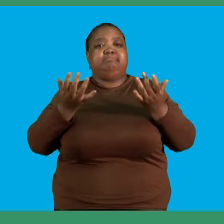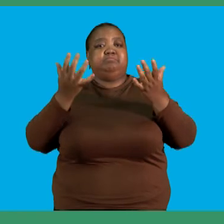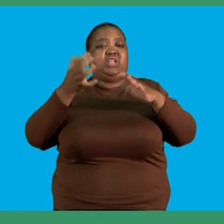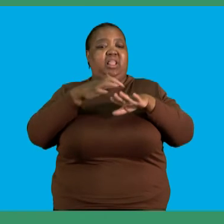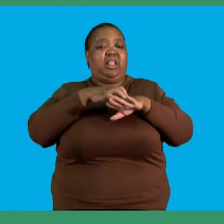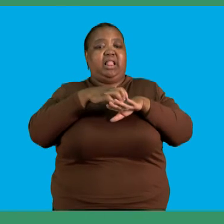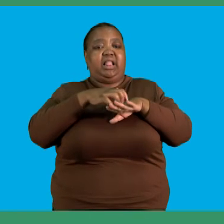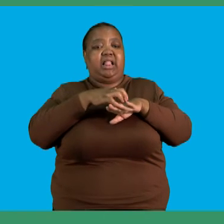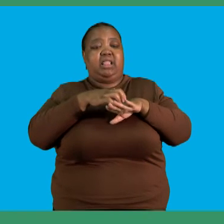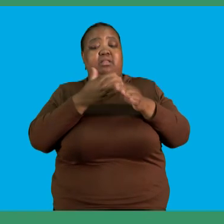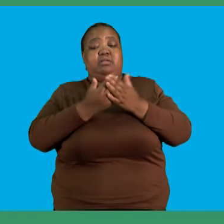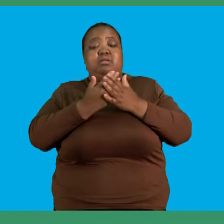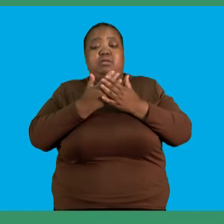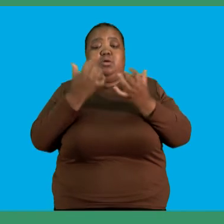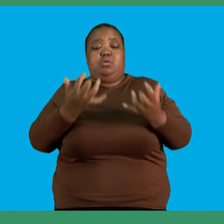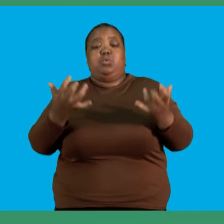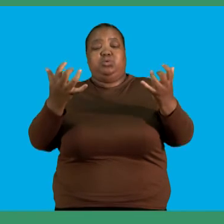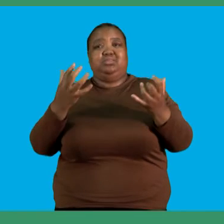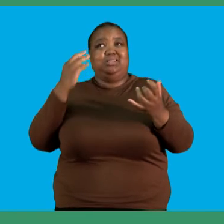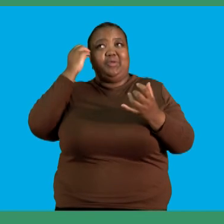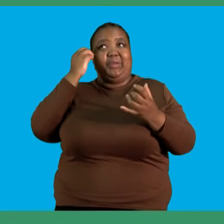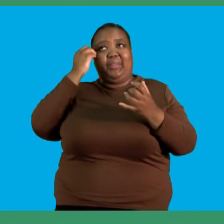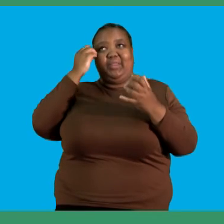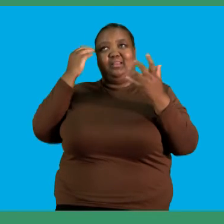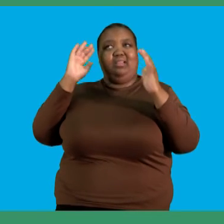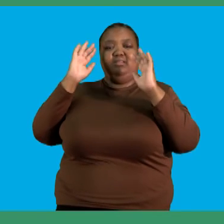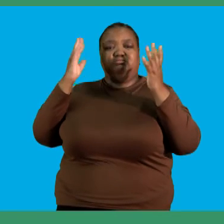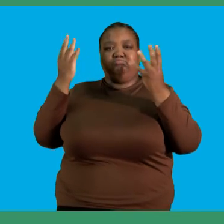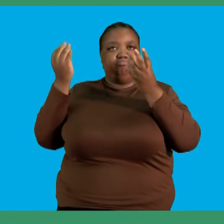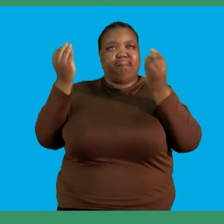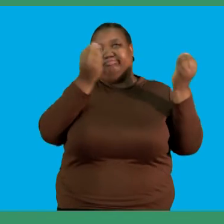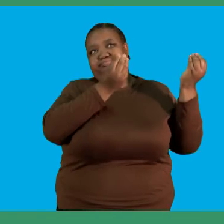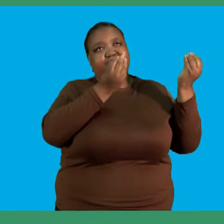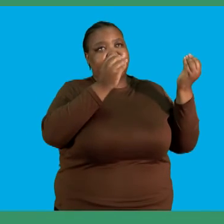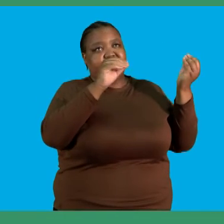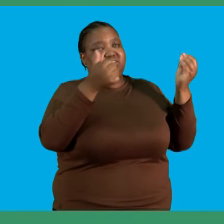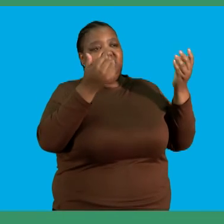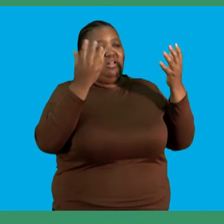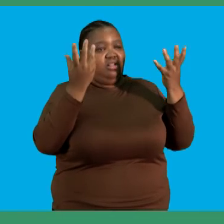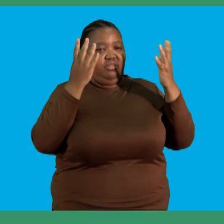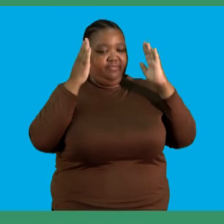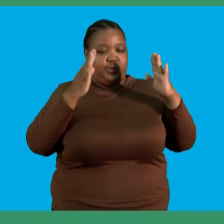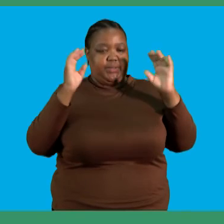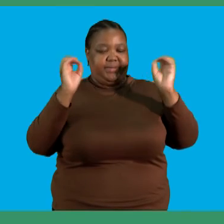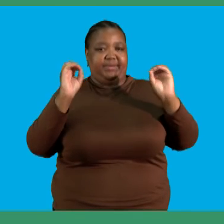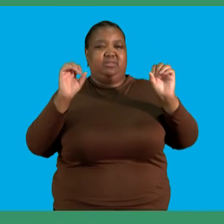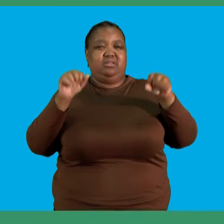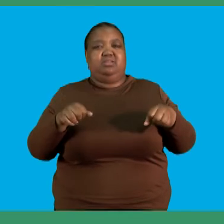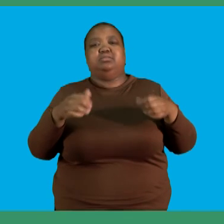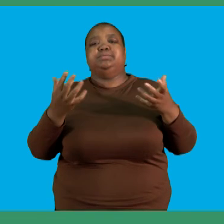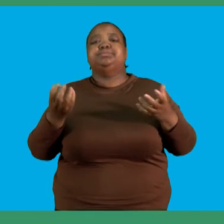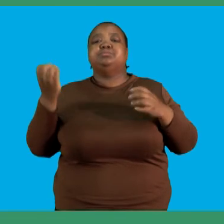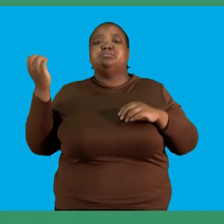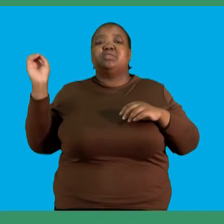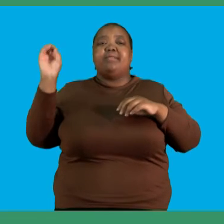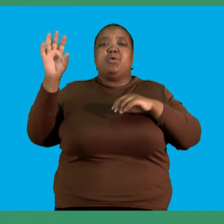it ineffective, and it may lead to irritation or may result in the audience losing interest if you don't use it